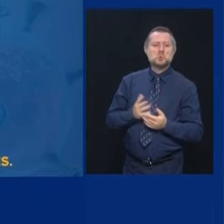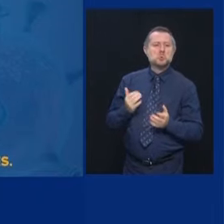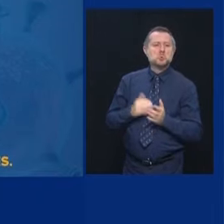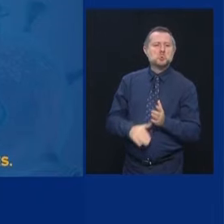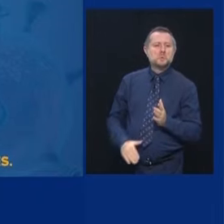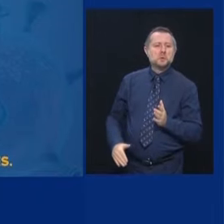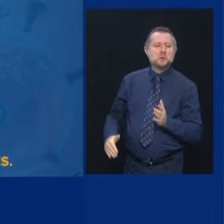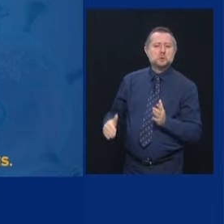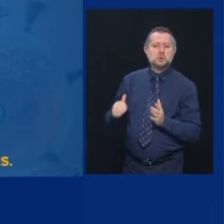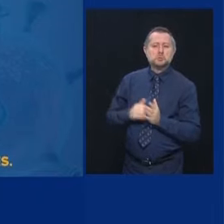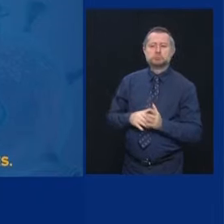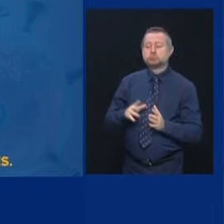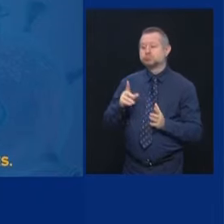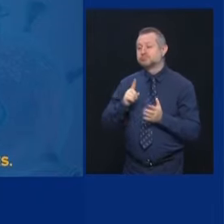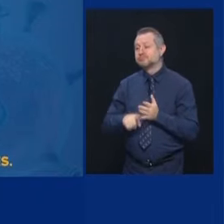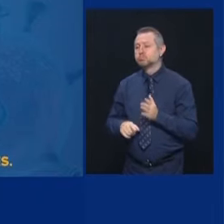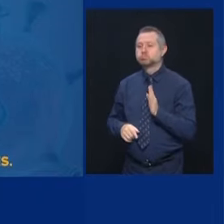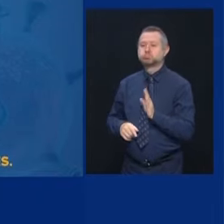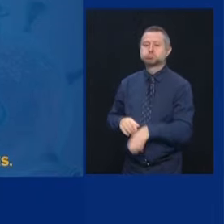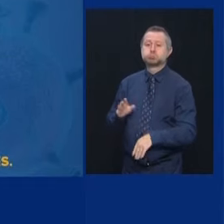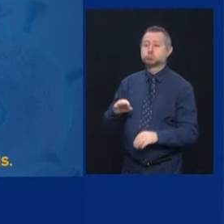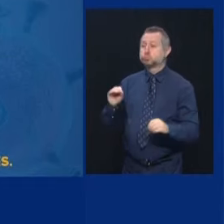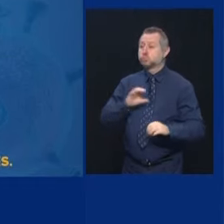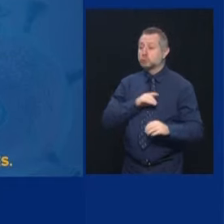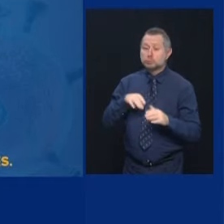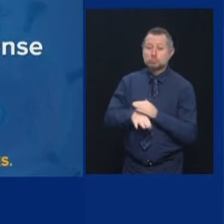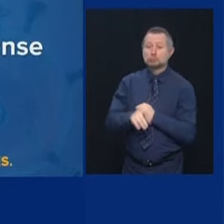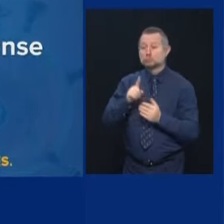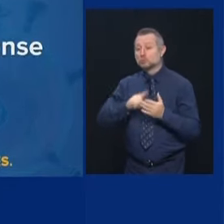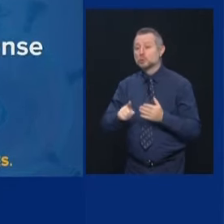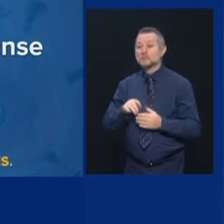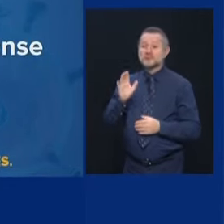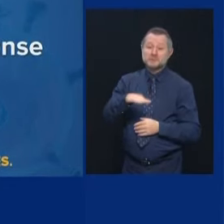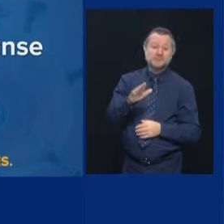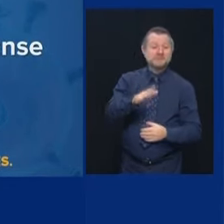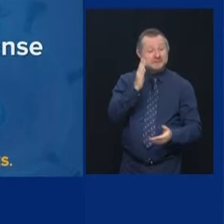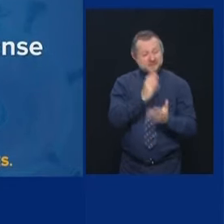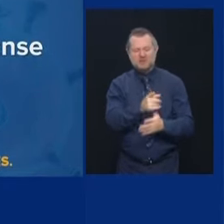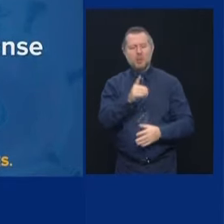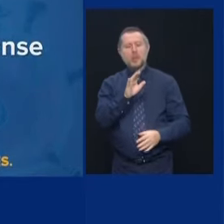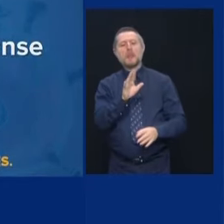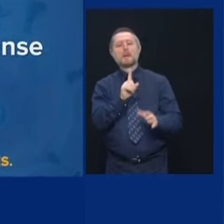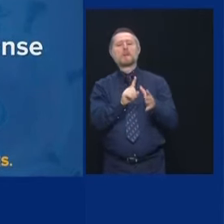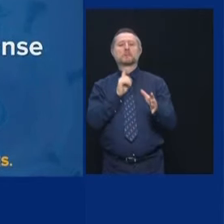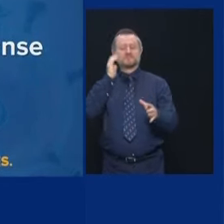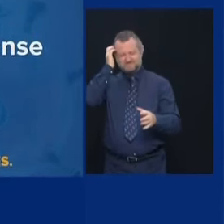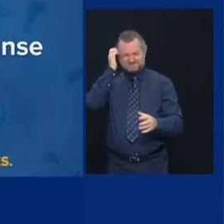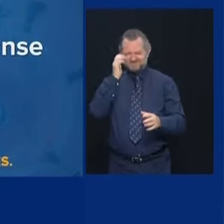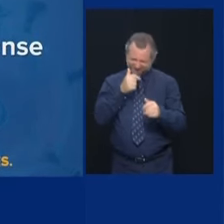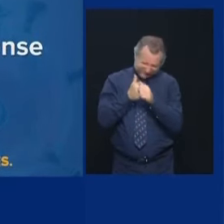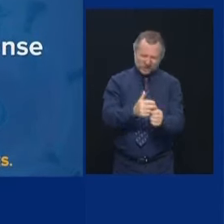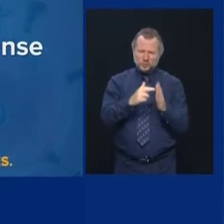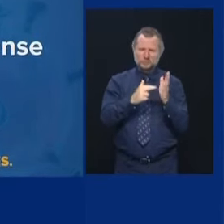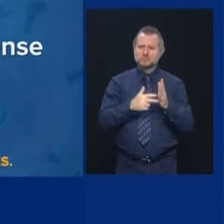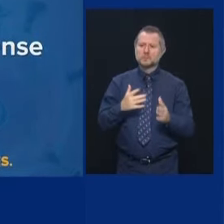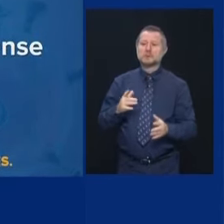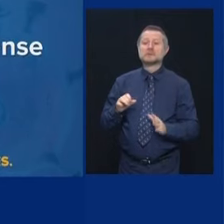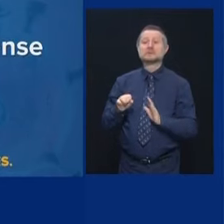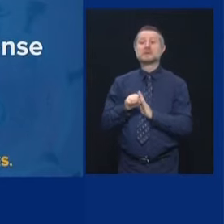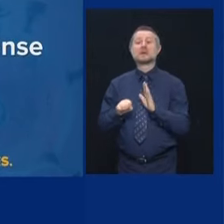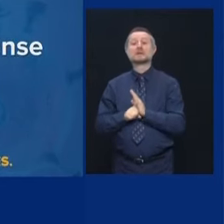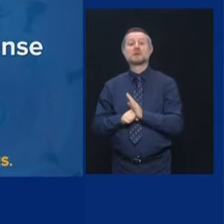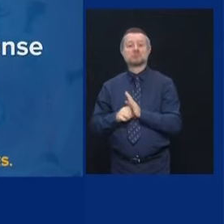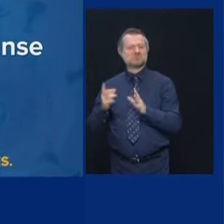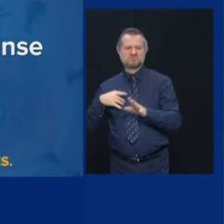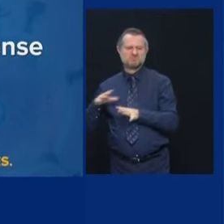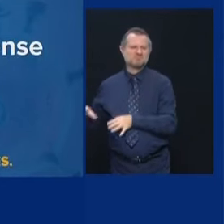the enforcement. Nobody's doing the enforcement. Week after week after week, nothing changes. The state took it over. I did